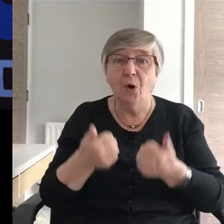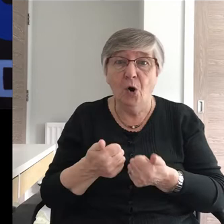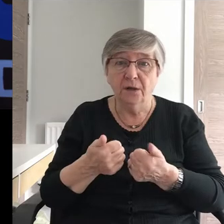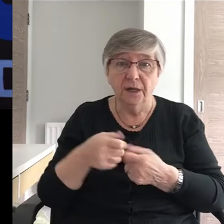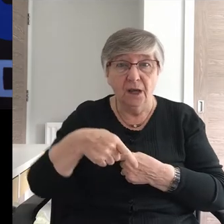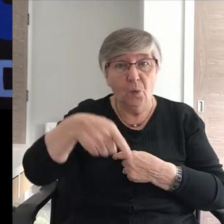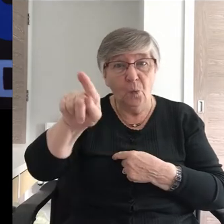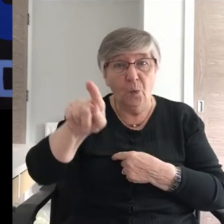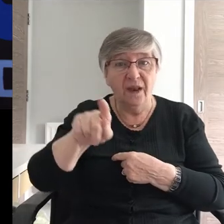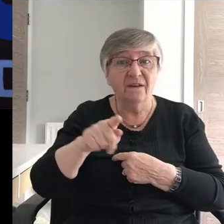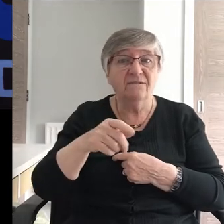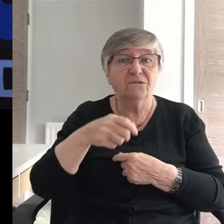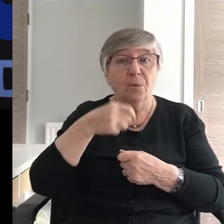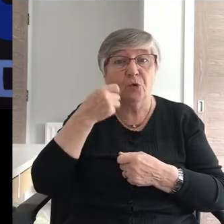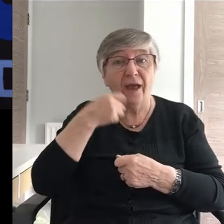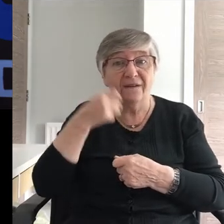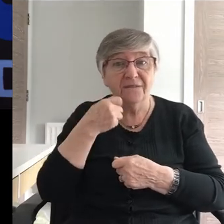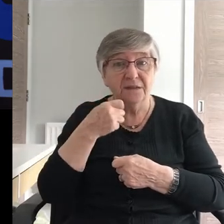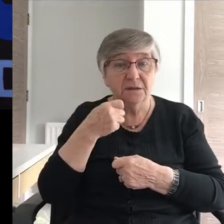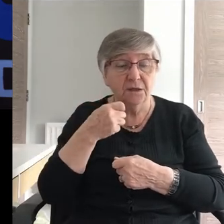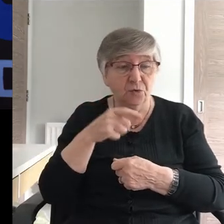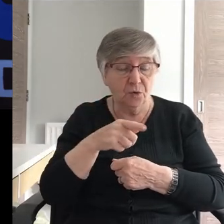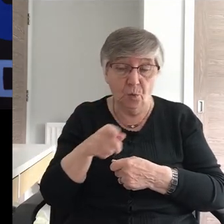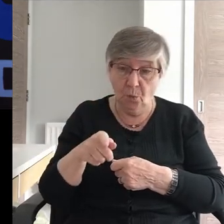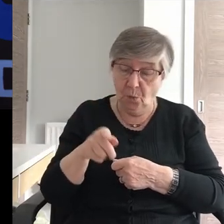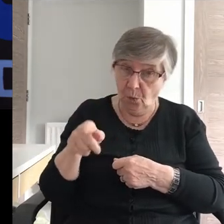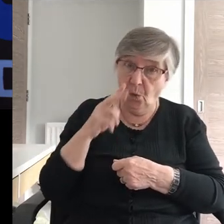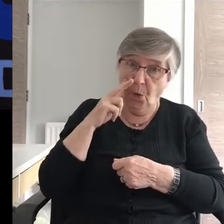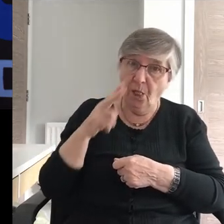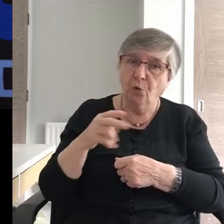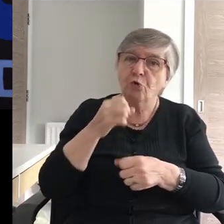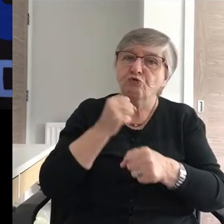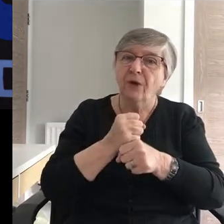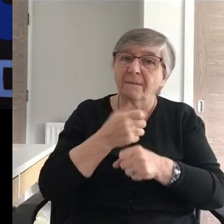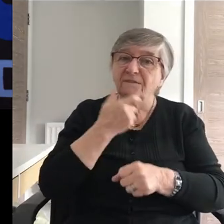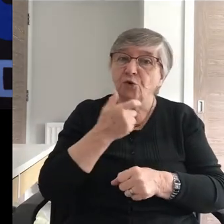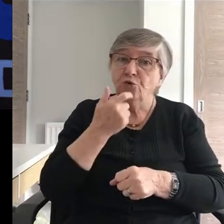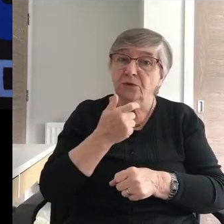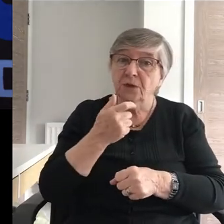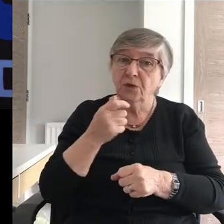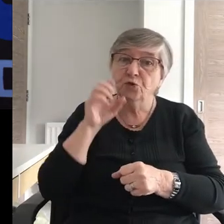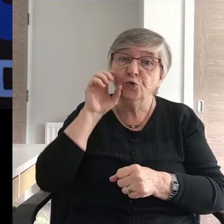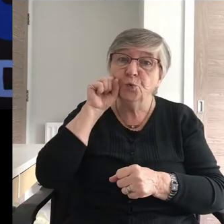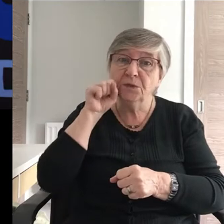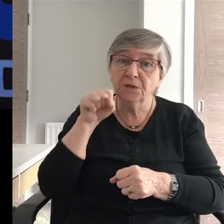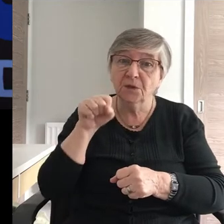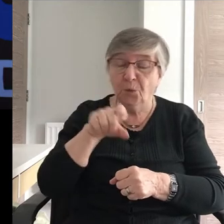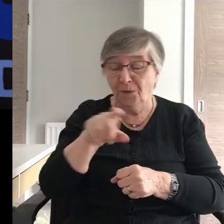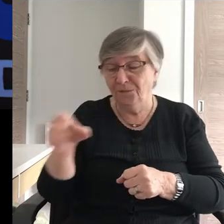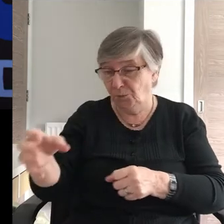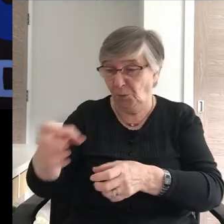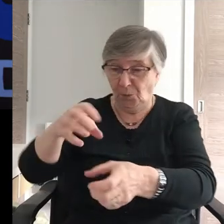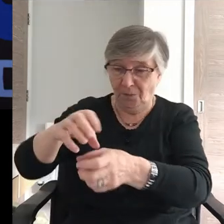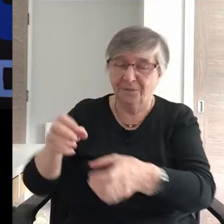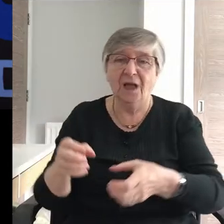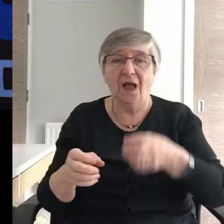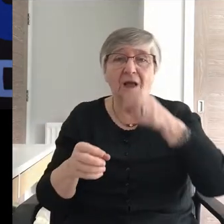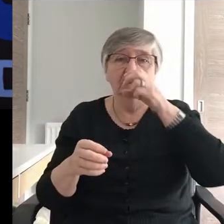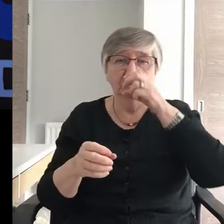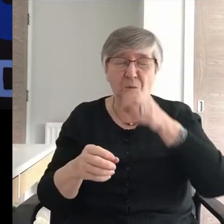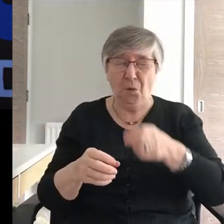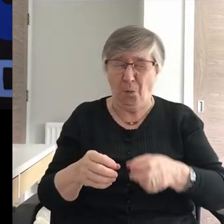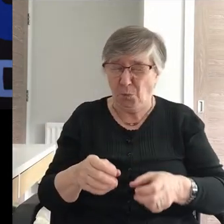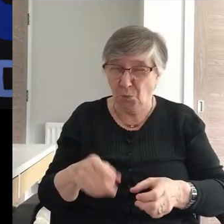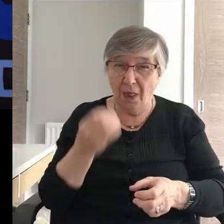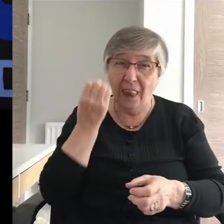we went down for breakfast, and she fancied the very nice-looking grapefruit juice. But when she took a mouthful of it, it